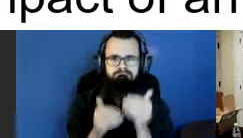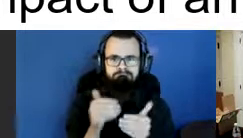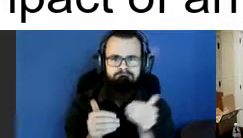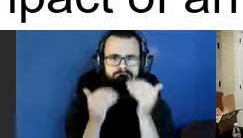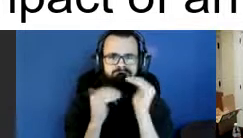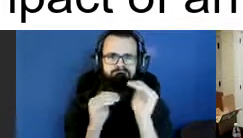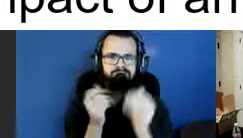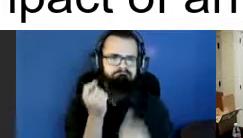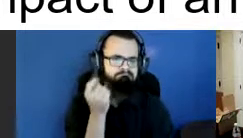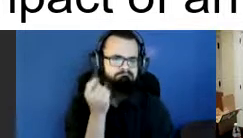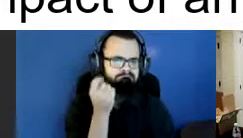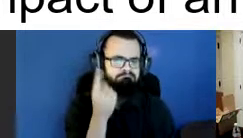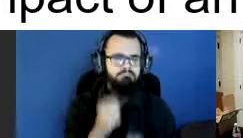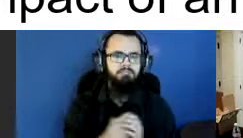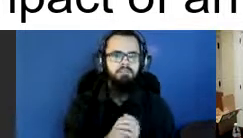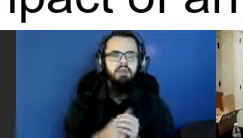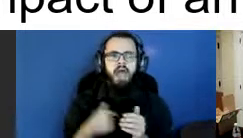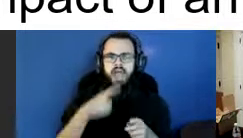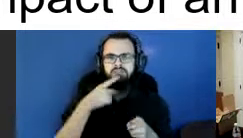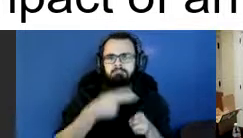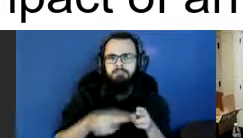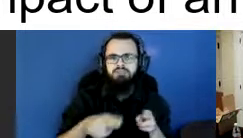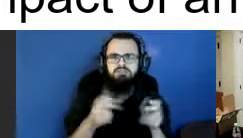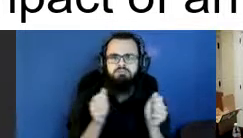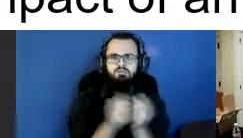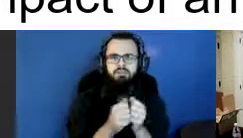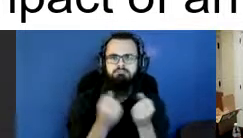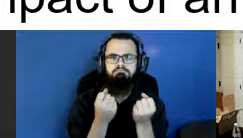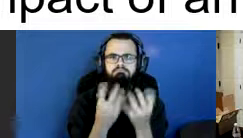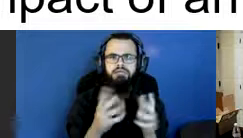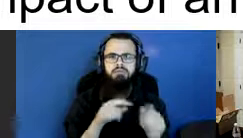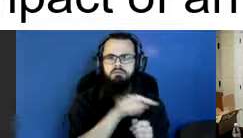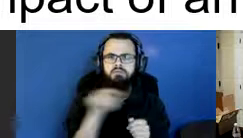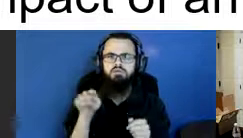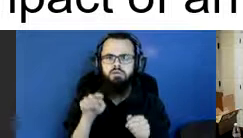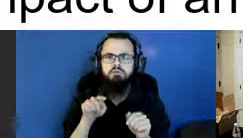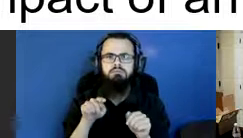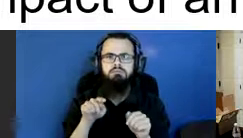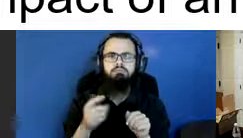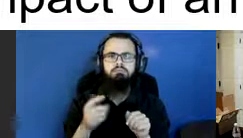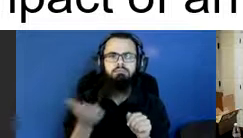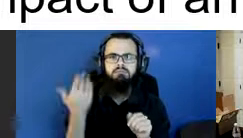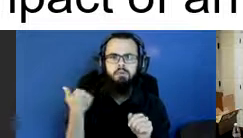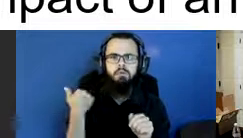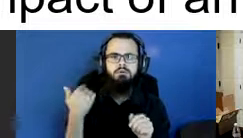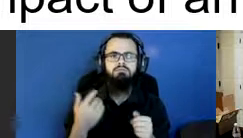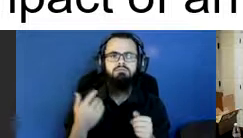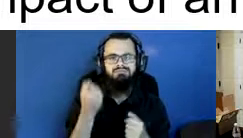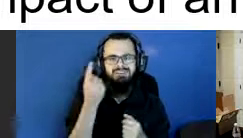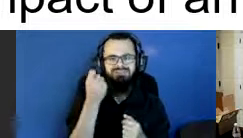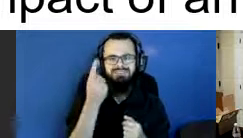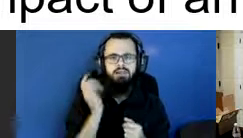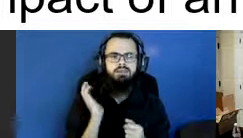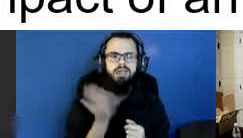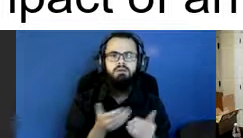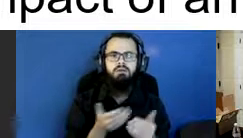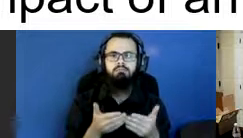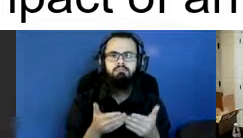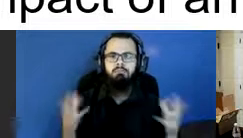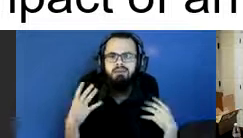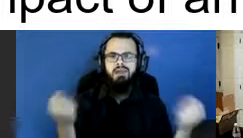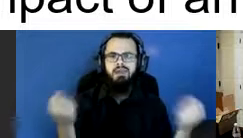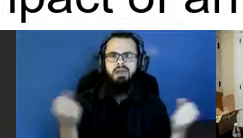again, I've mentioned this to a lot of people before, but we take a sort of very traditional public health approach in terms of using